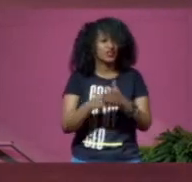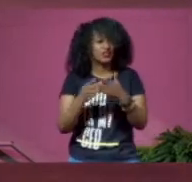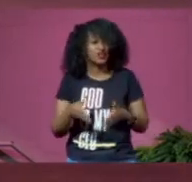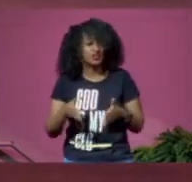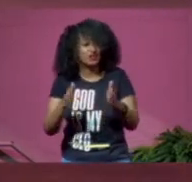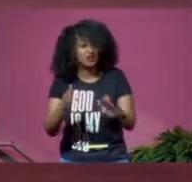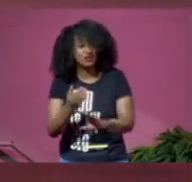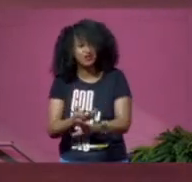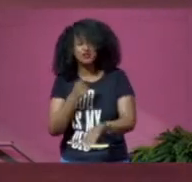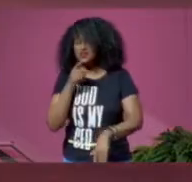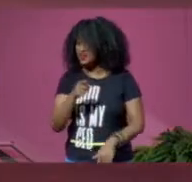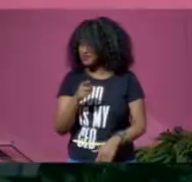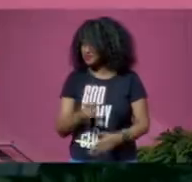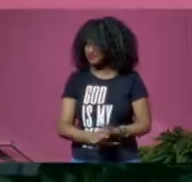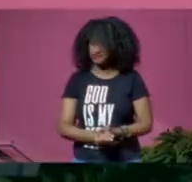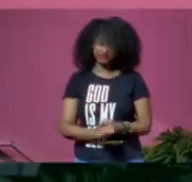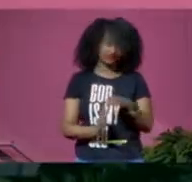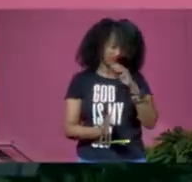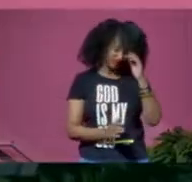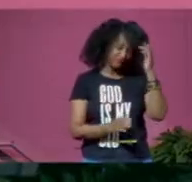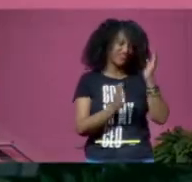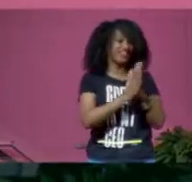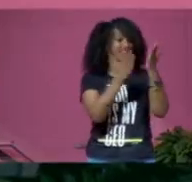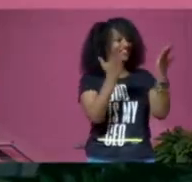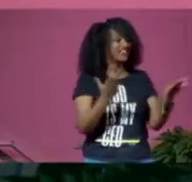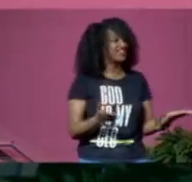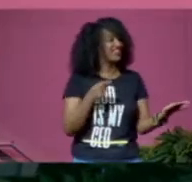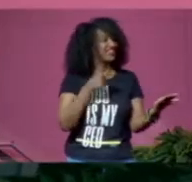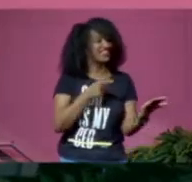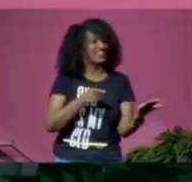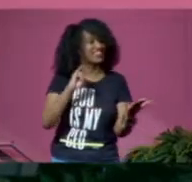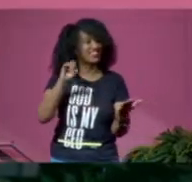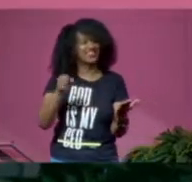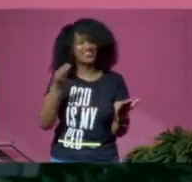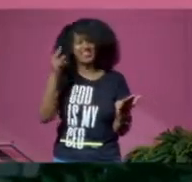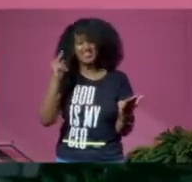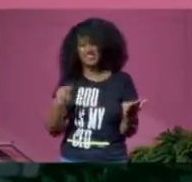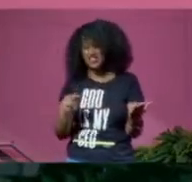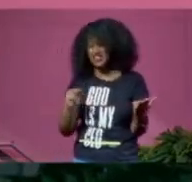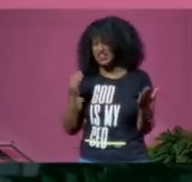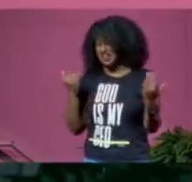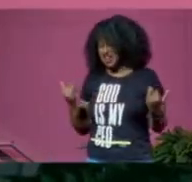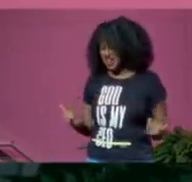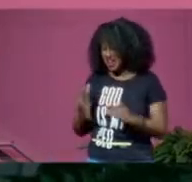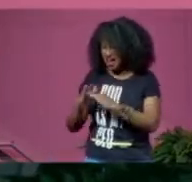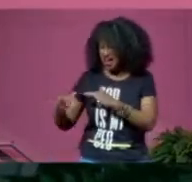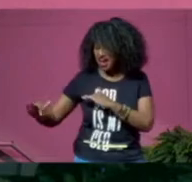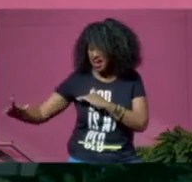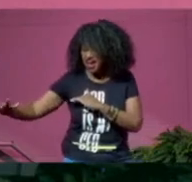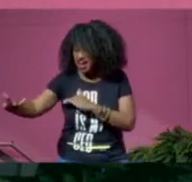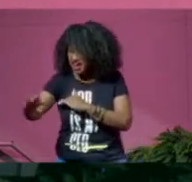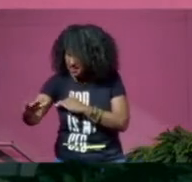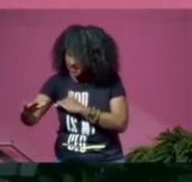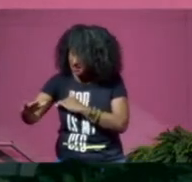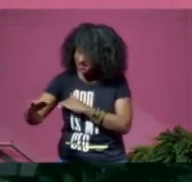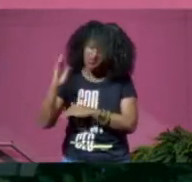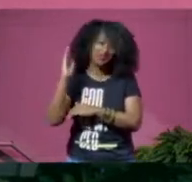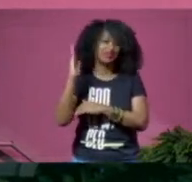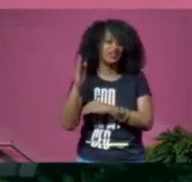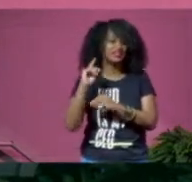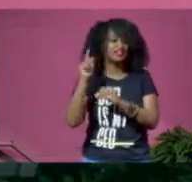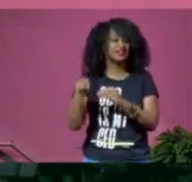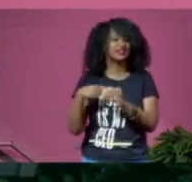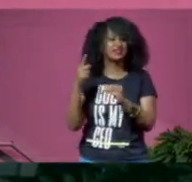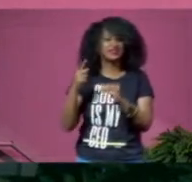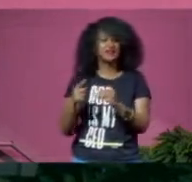here, because I'm still in the text. For the Bible says that John had been in the wilderness preaching a baptism of forgiveness